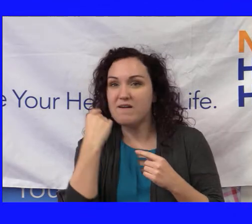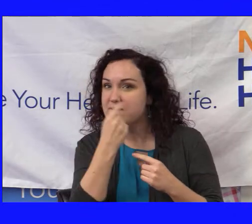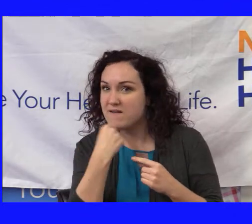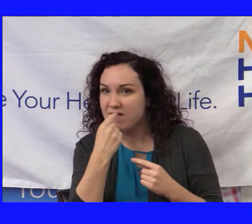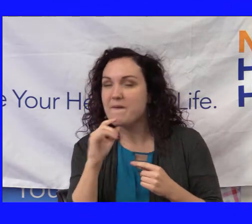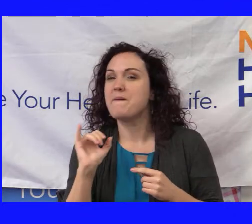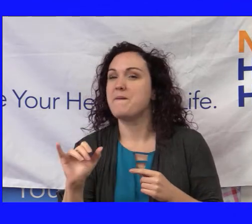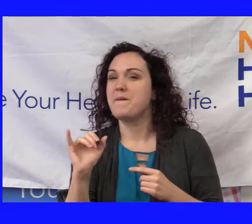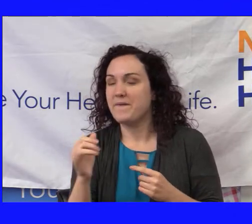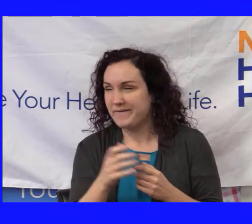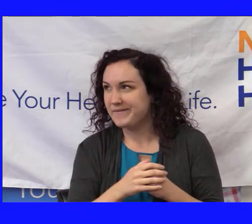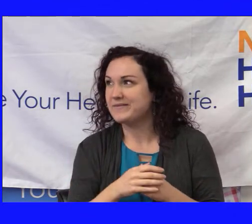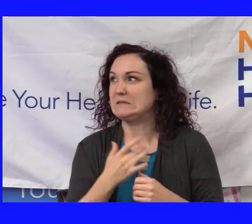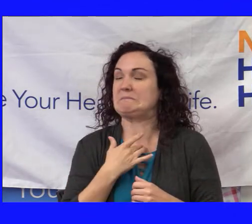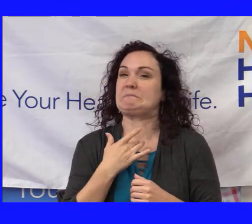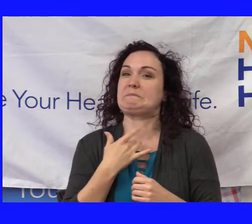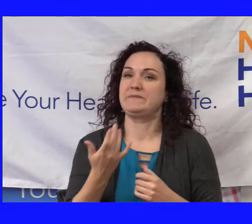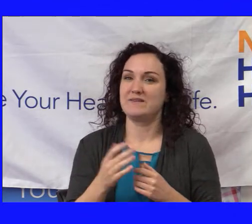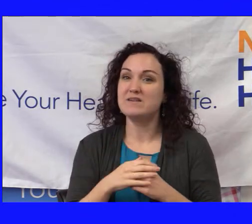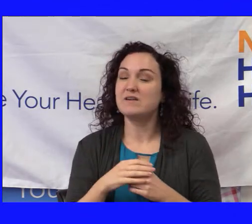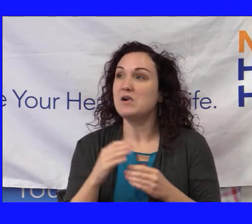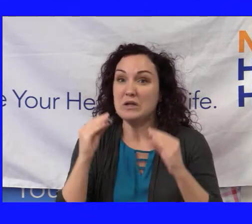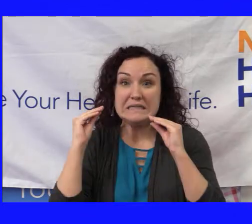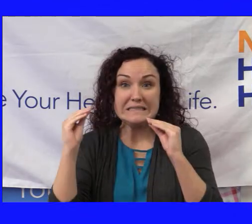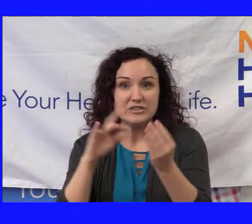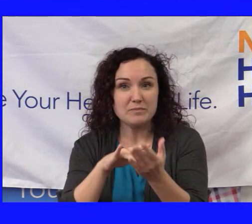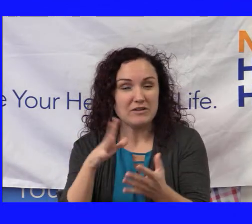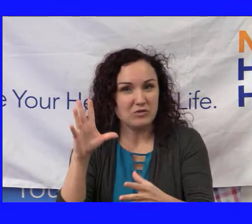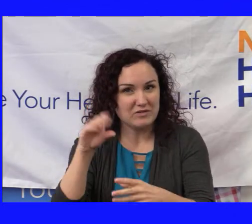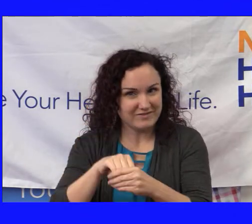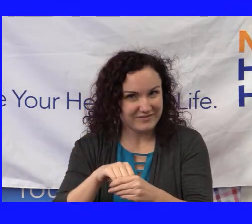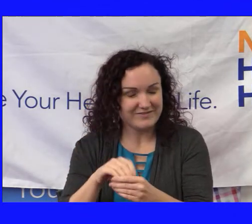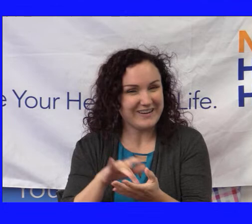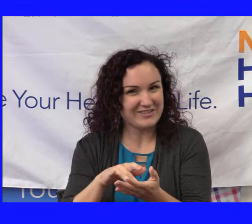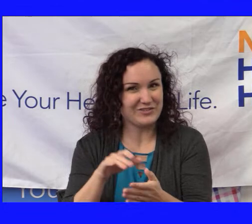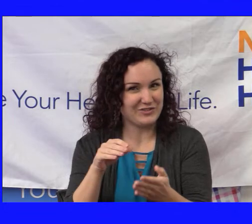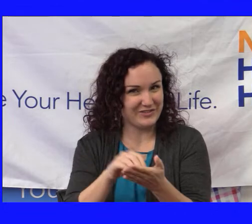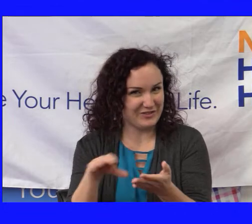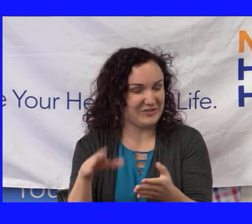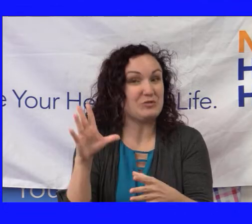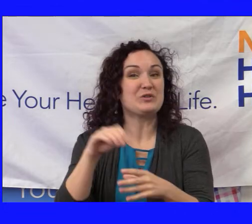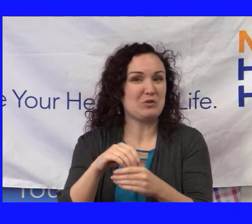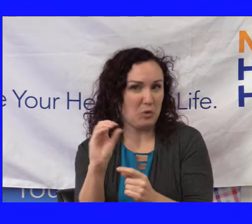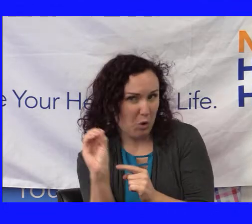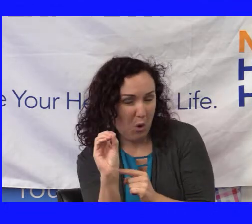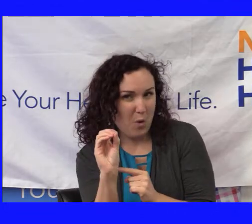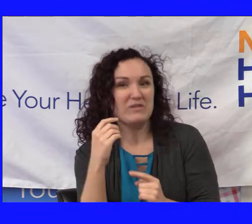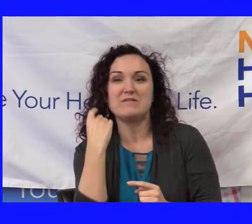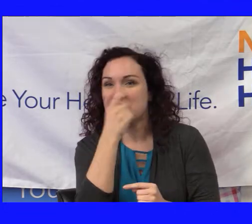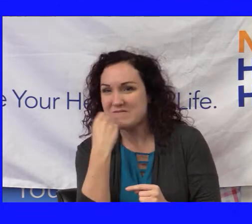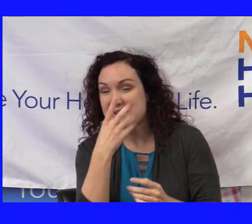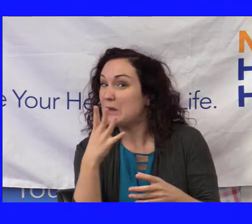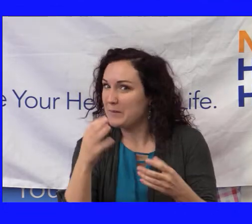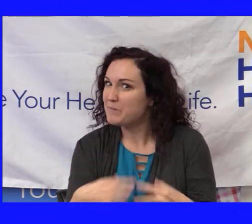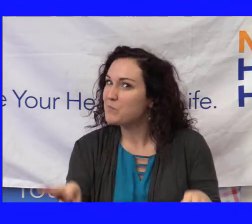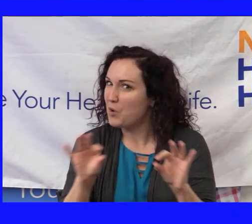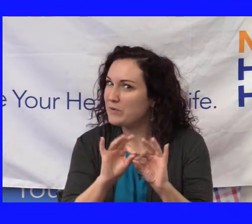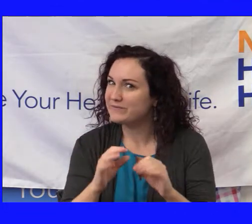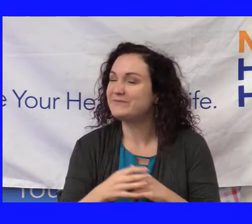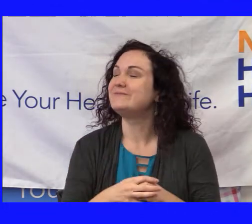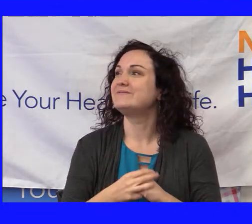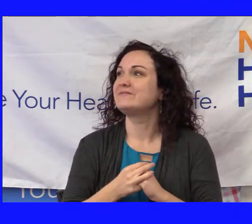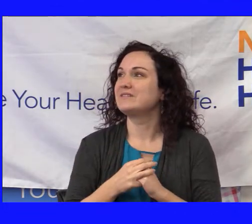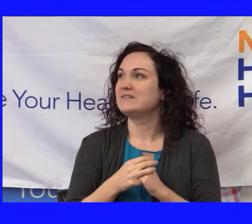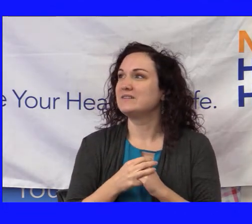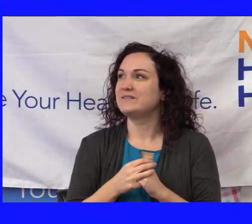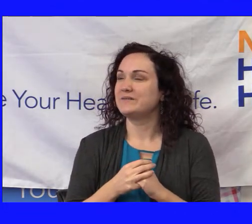Einstein College of Medicine, teaching their medical students to include the O. One of the big opportunities for improvement should occur